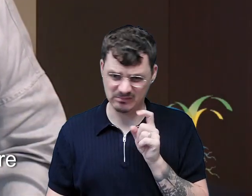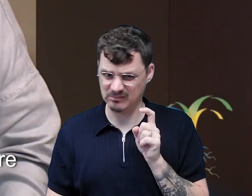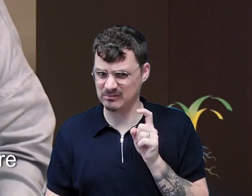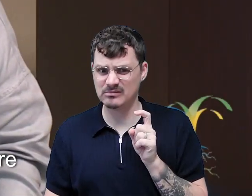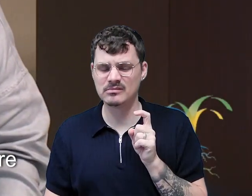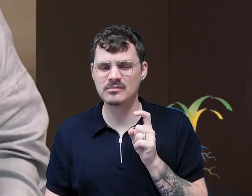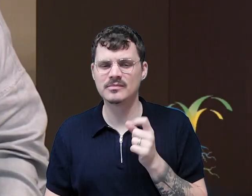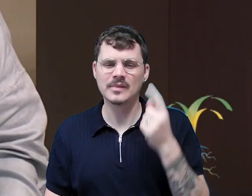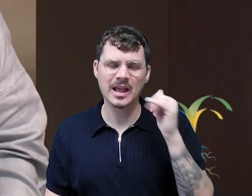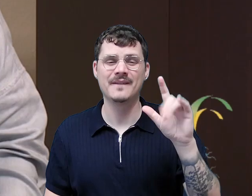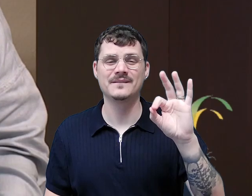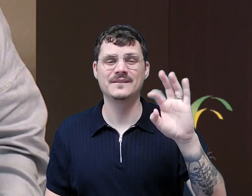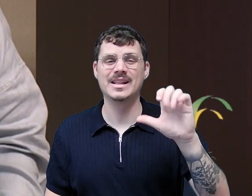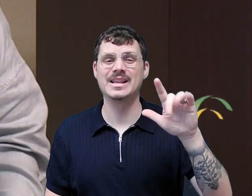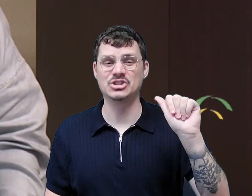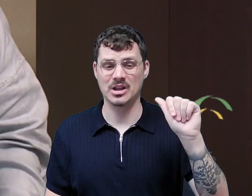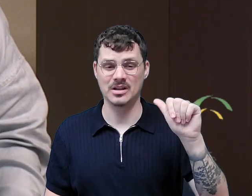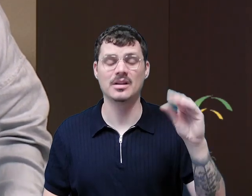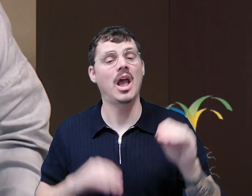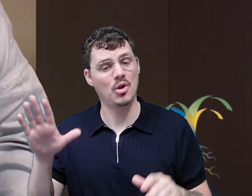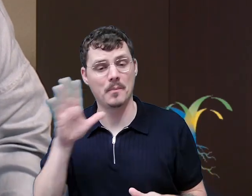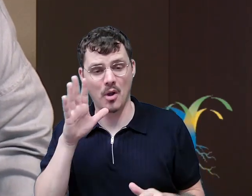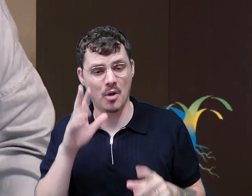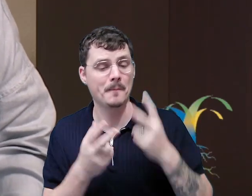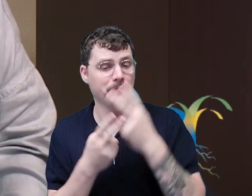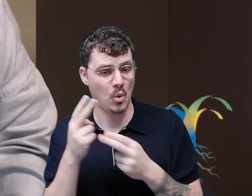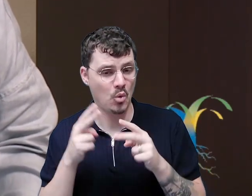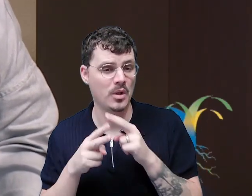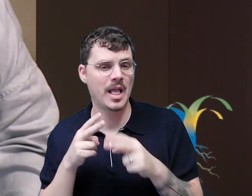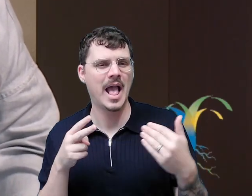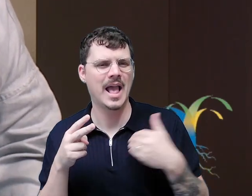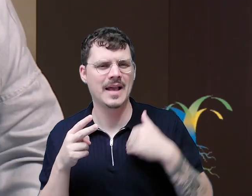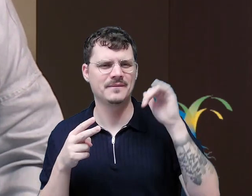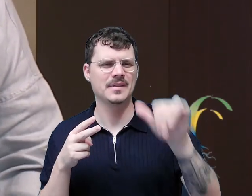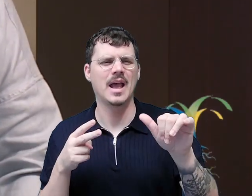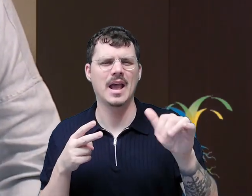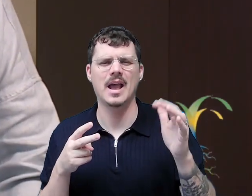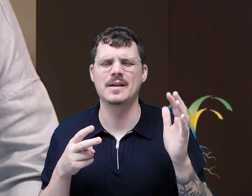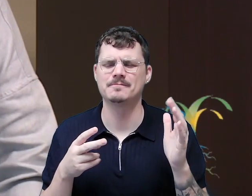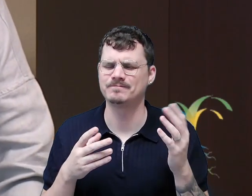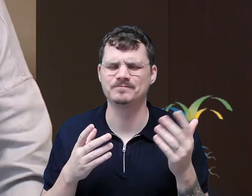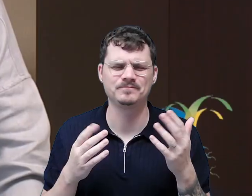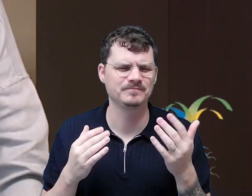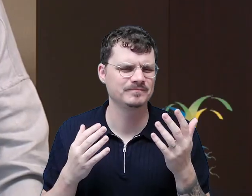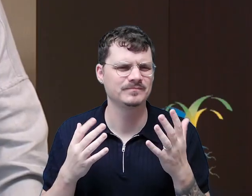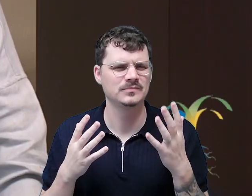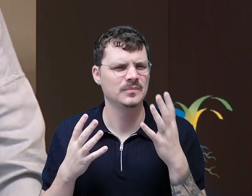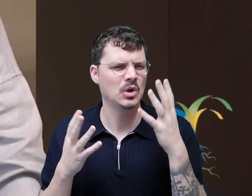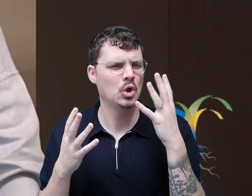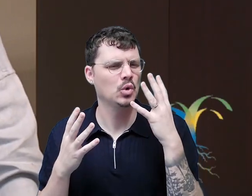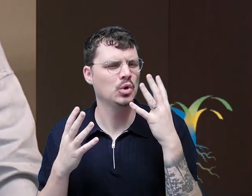what's the deal here? Now, Felicia and her mom both have that